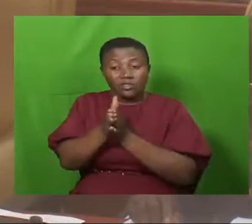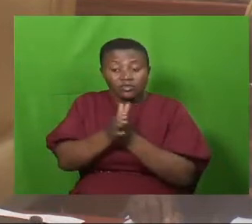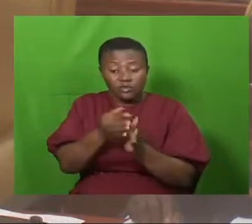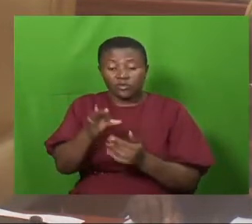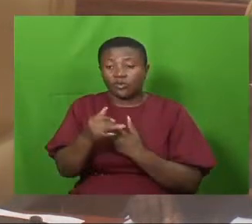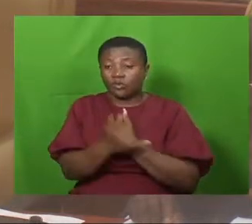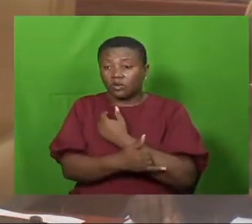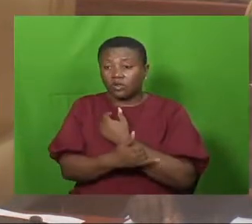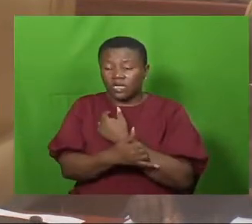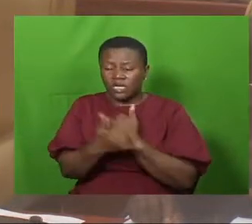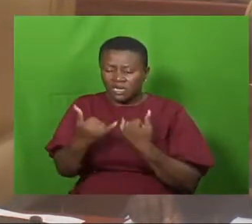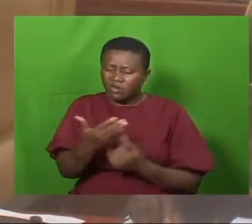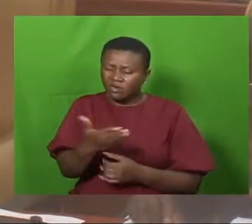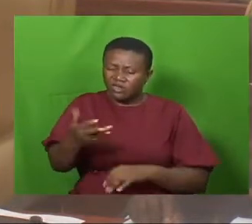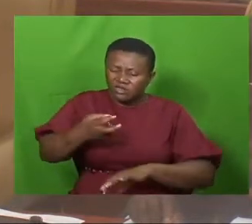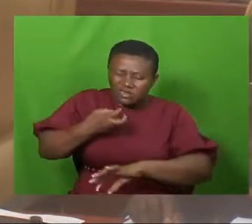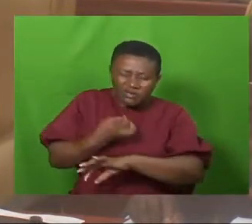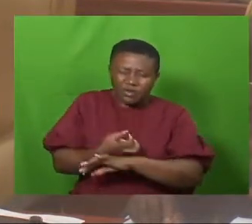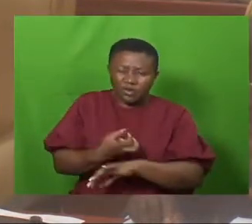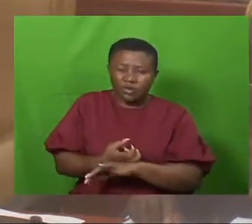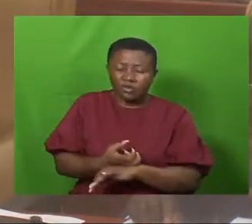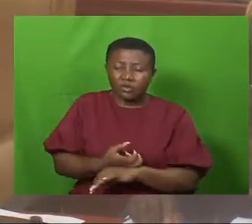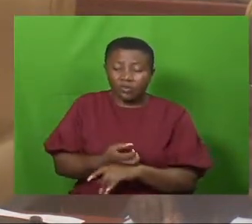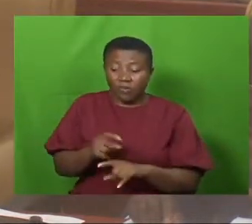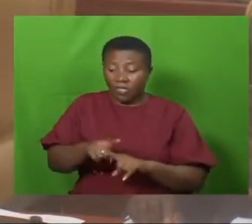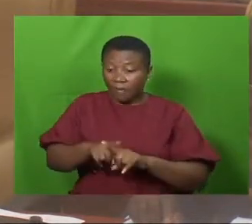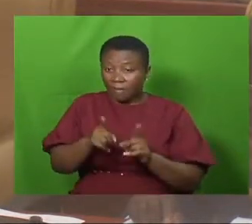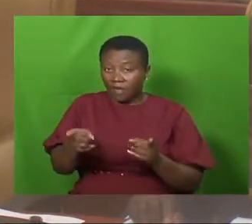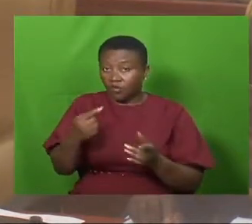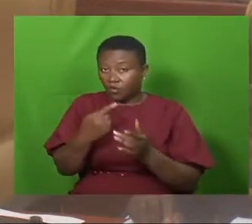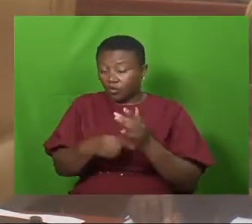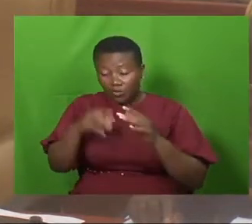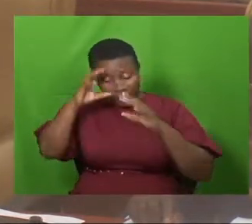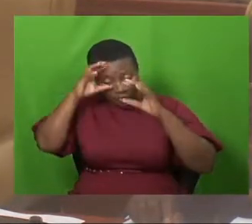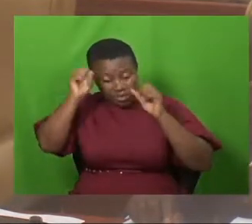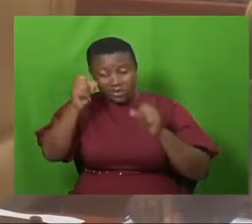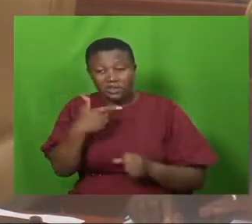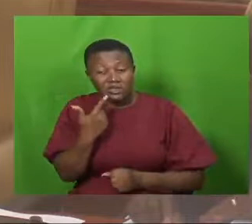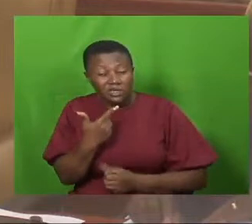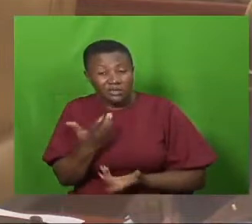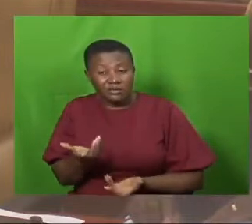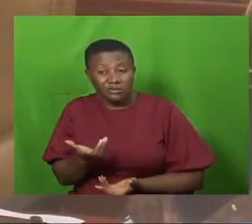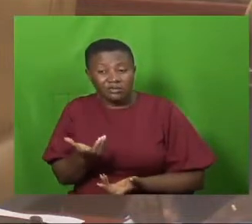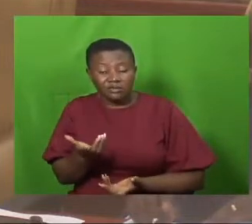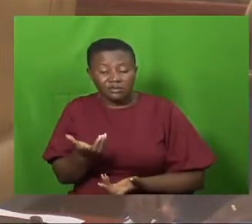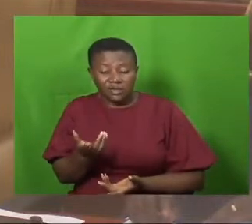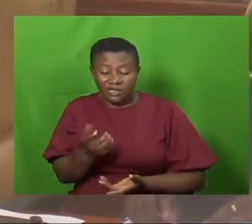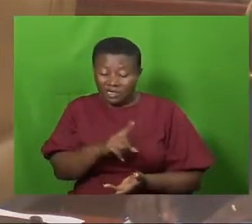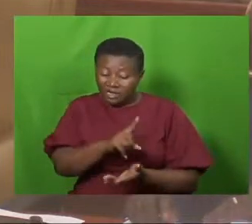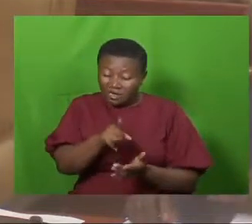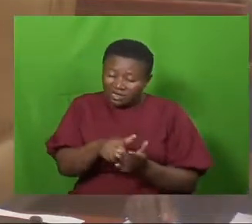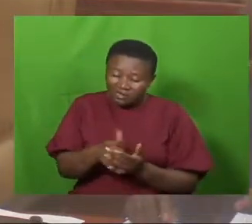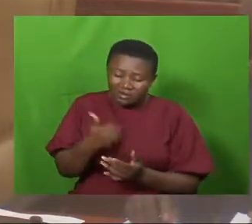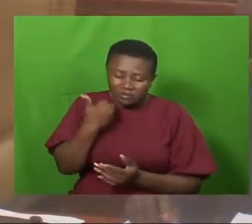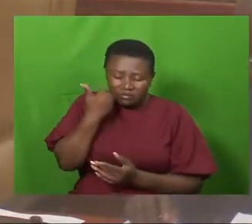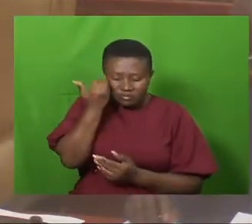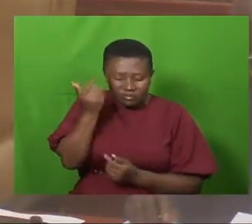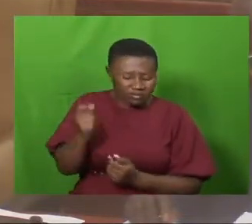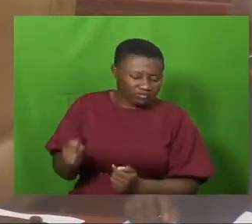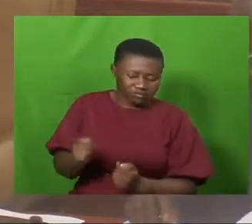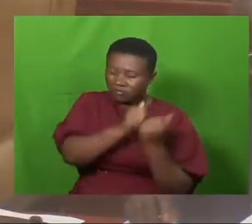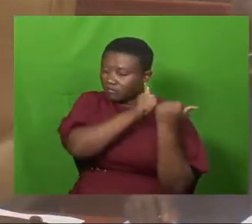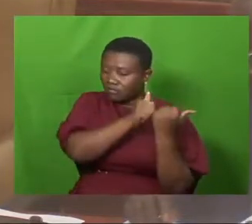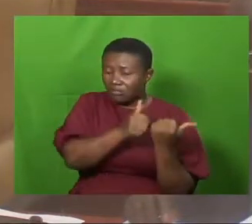difficult position currently, but as the President says, this too shall pass. No individual,